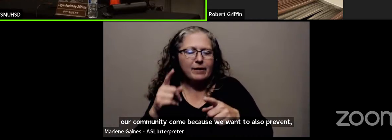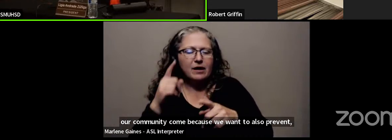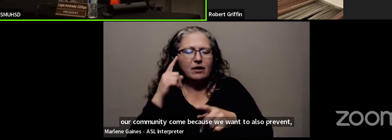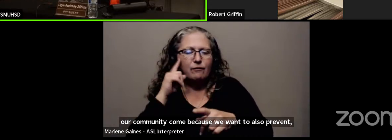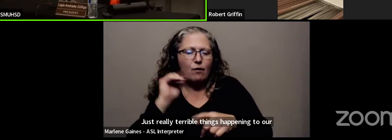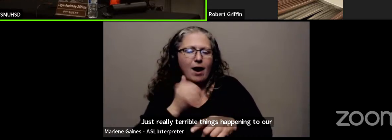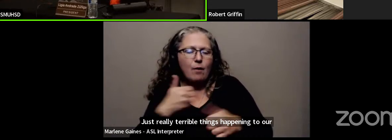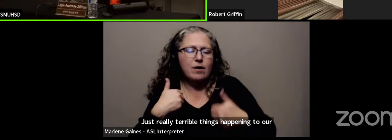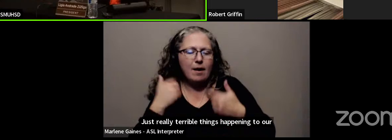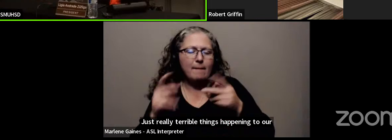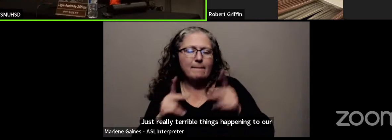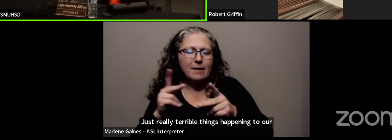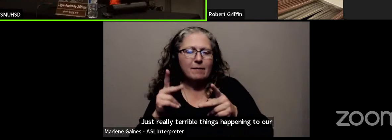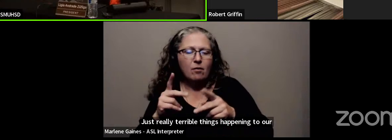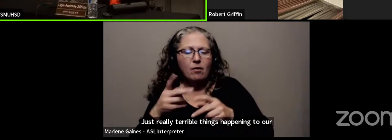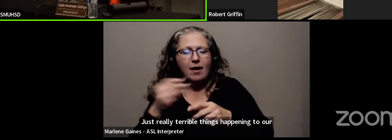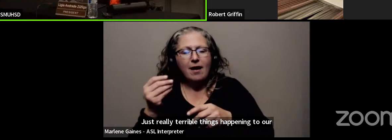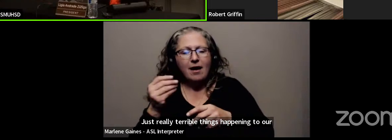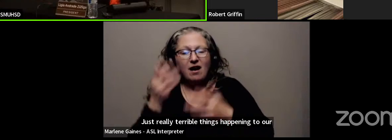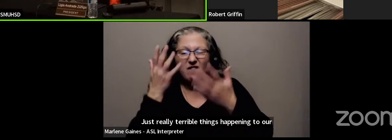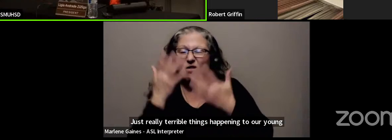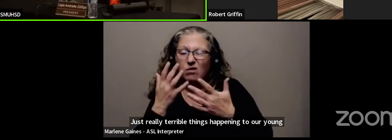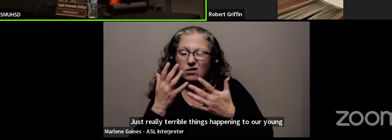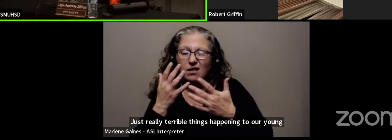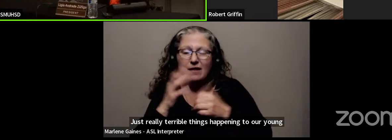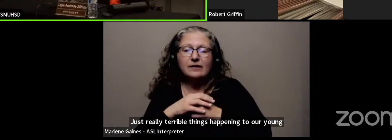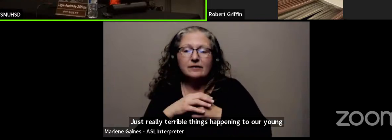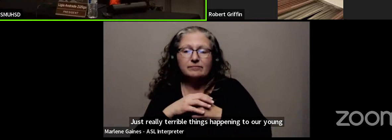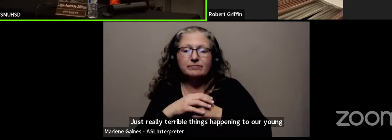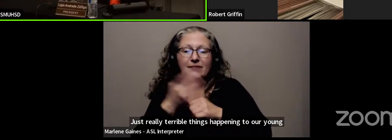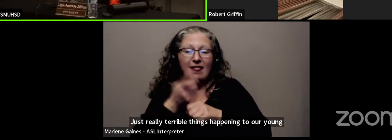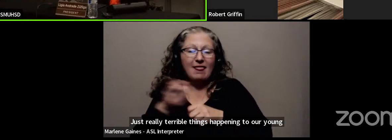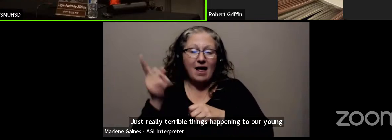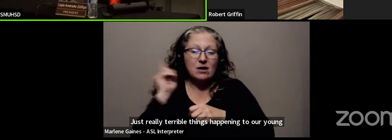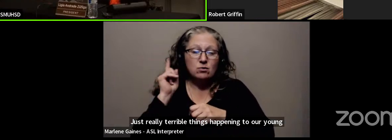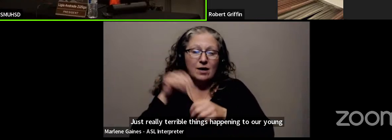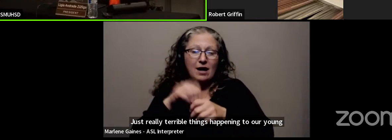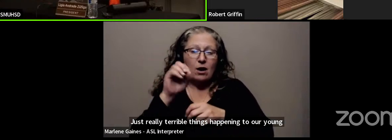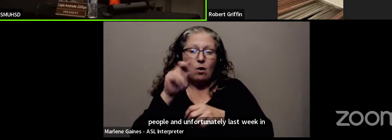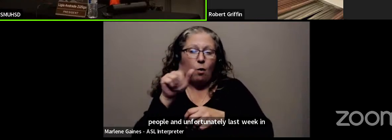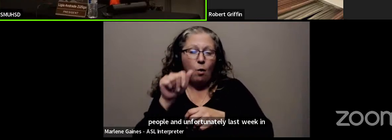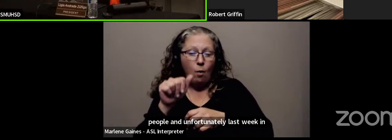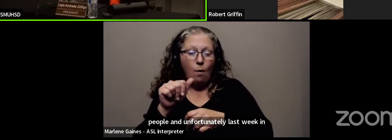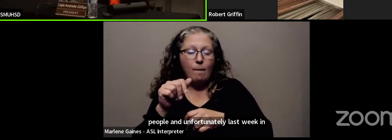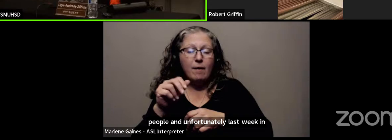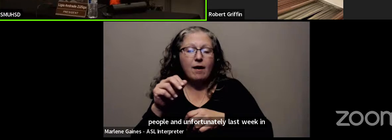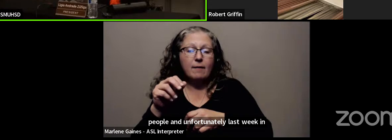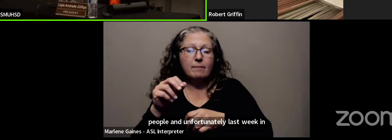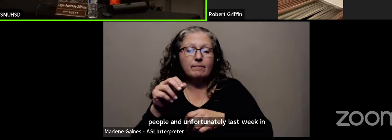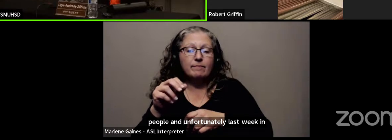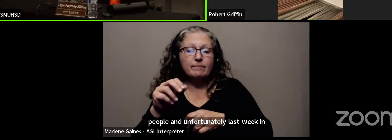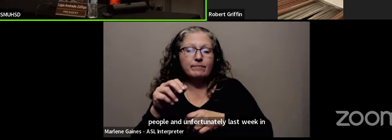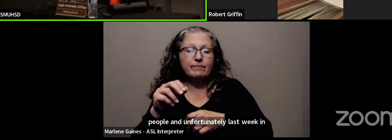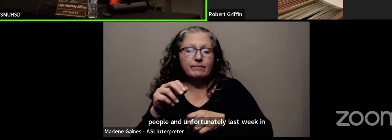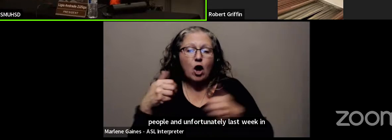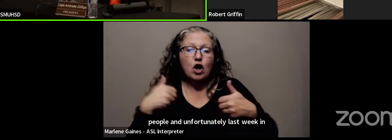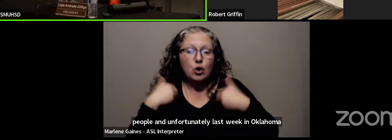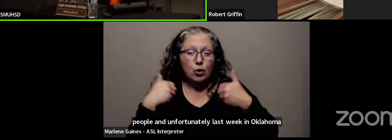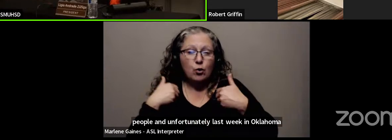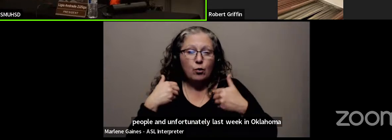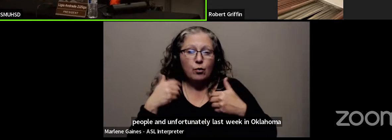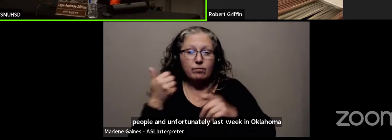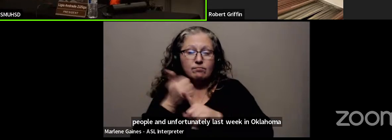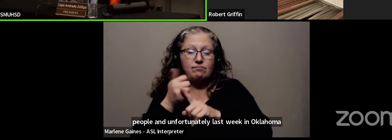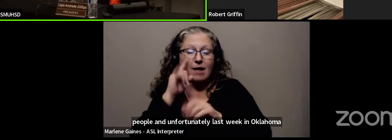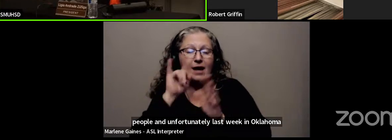our young people. And unfortunately, last week in Oklahoma, a youth that identified